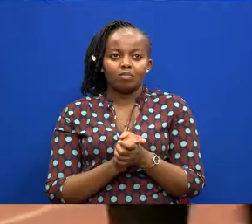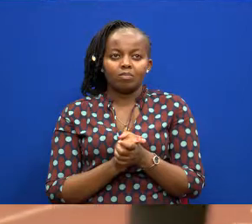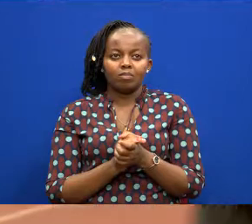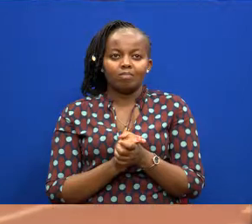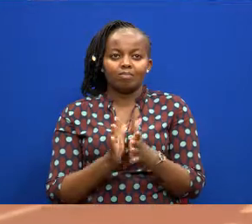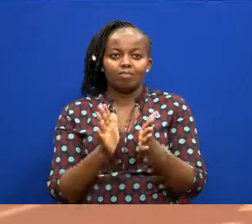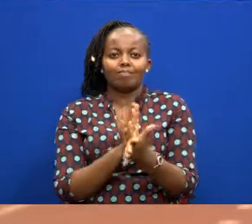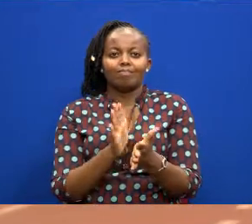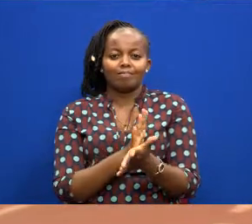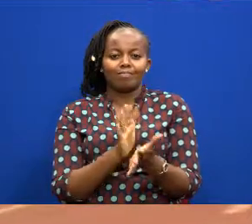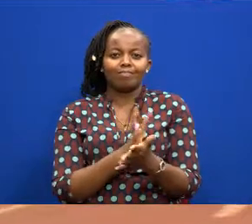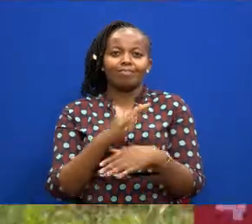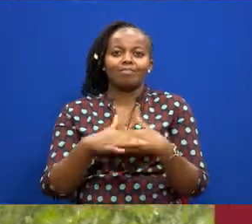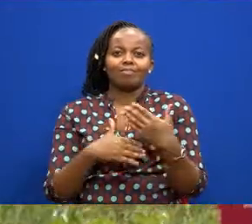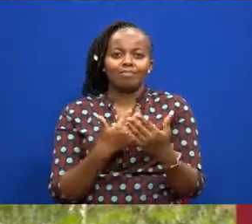Come on, guys.